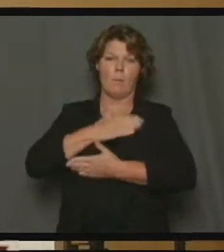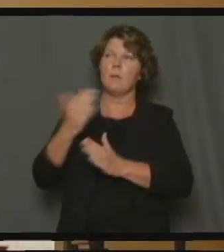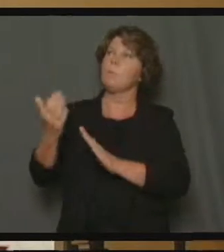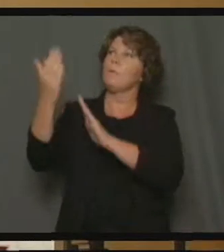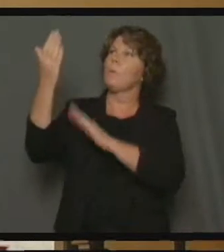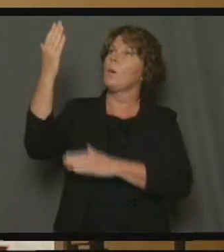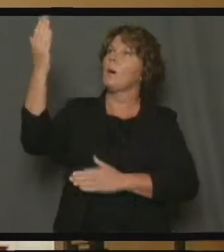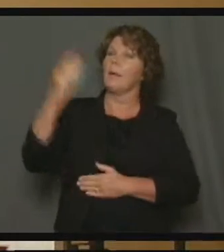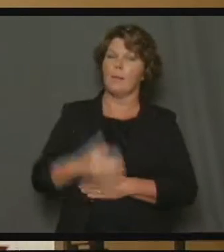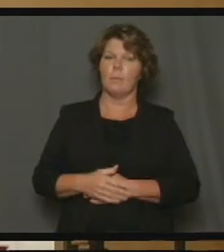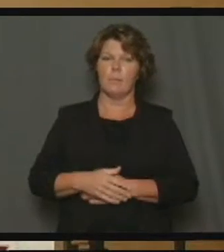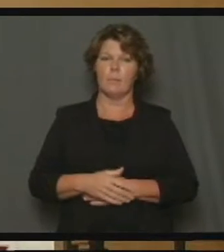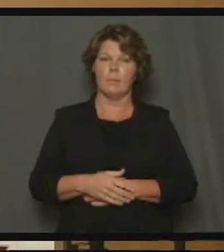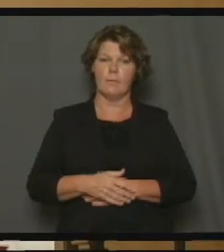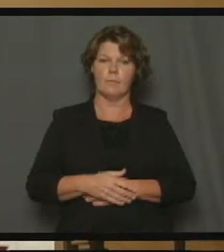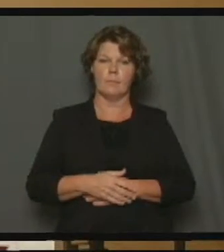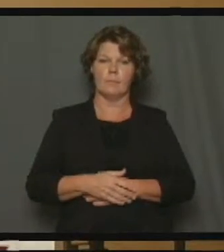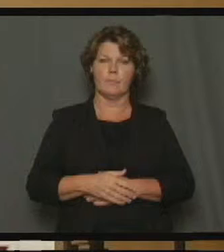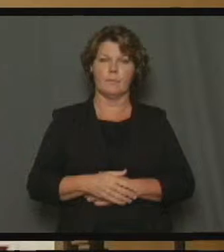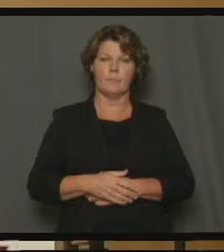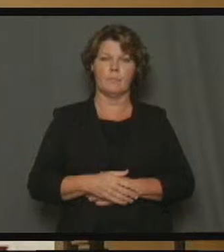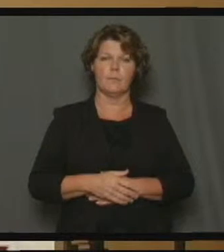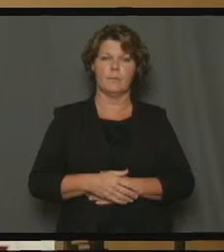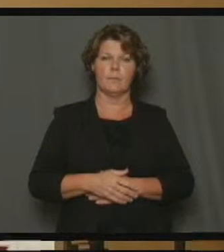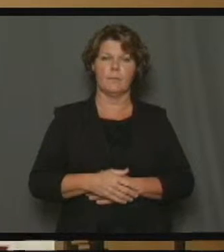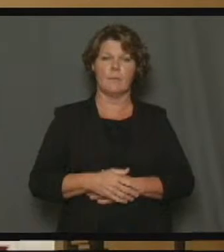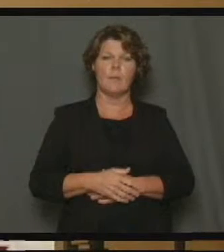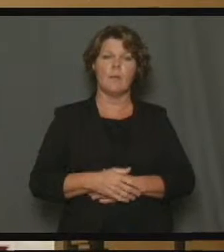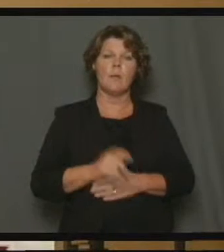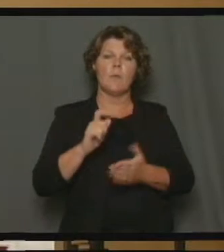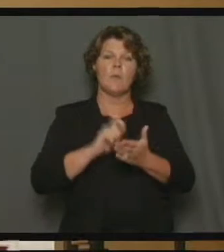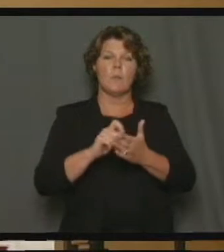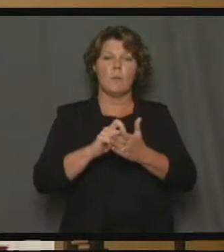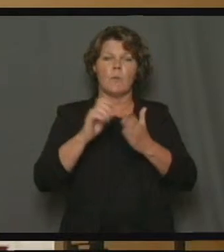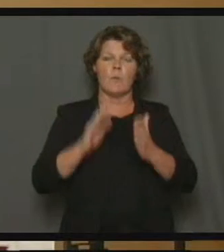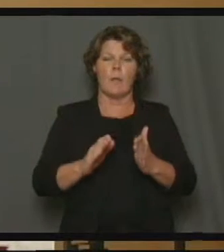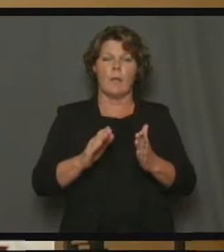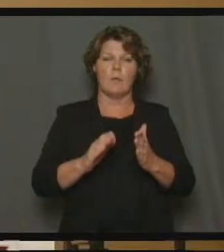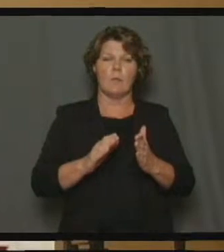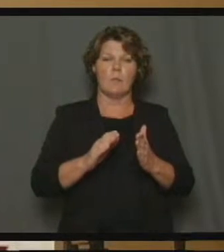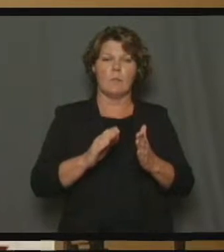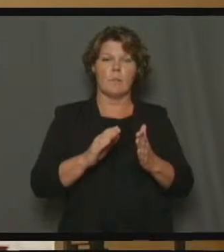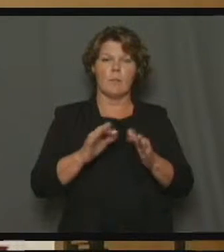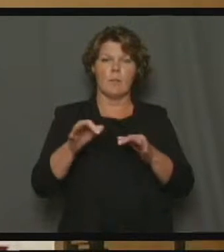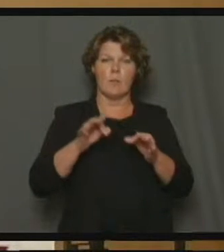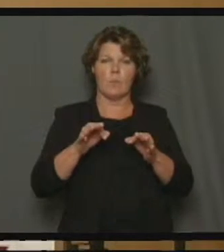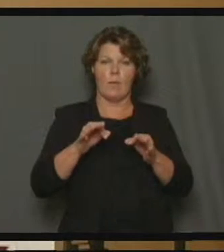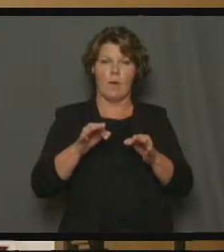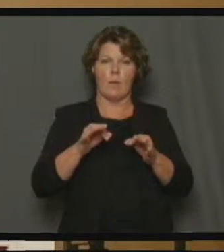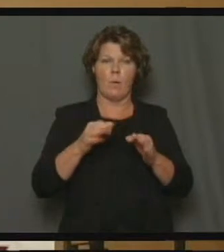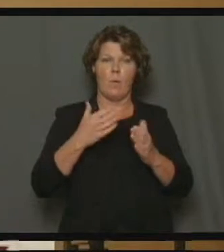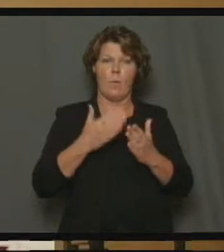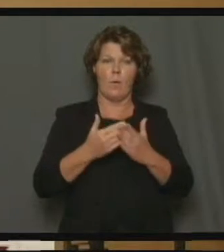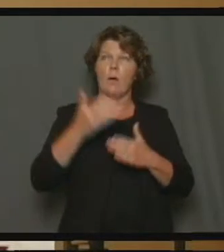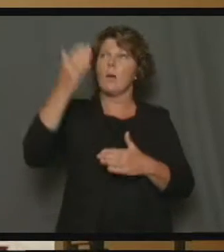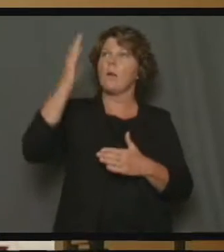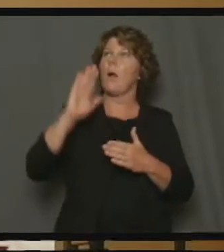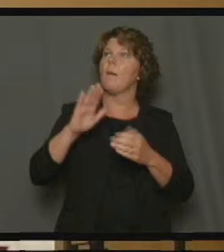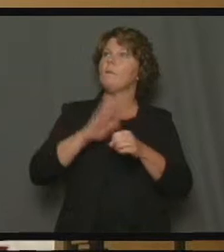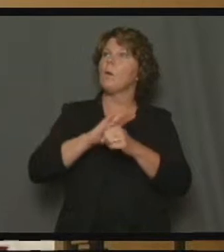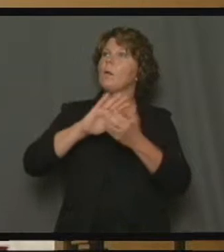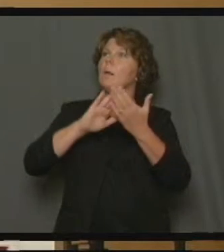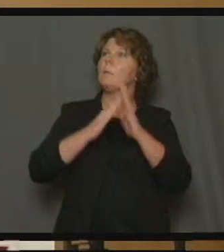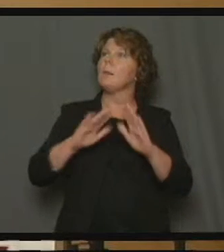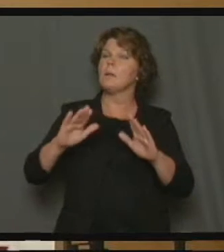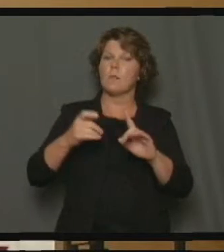to the Lord. The writer to the Hebrews describes it well. Now may the God of peace, who brought again